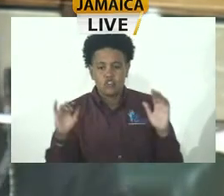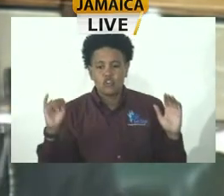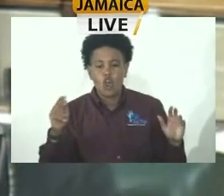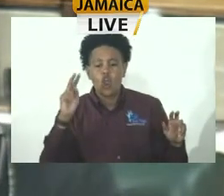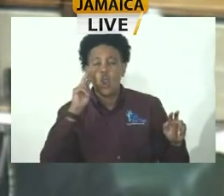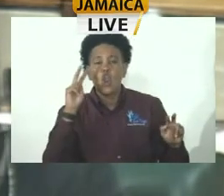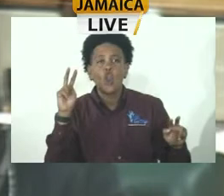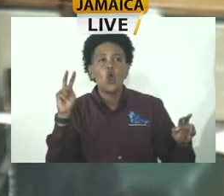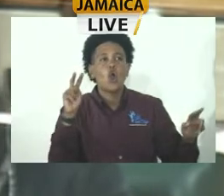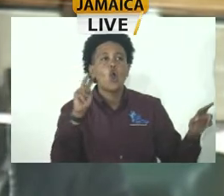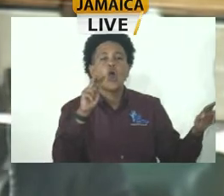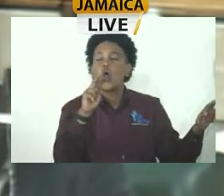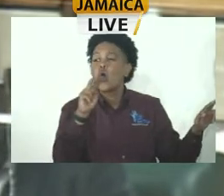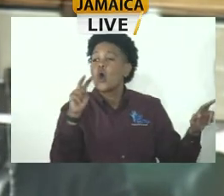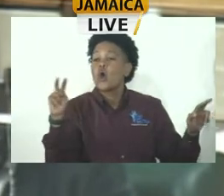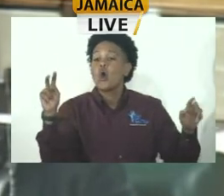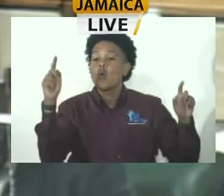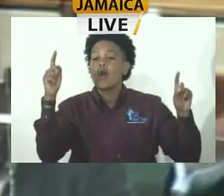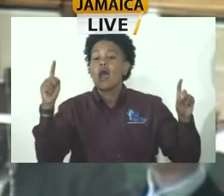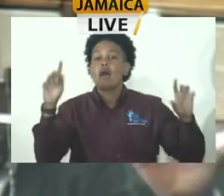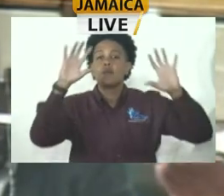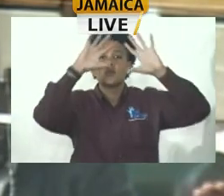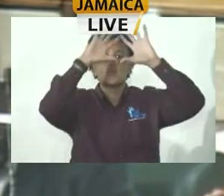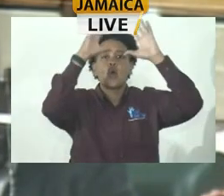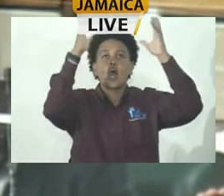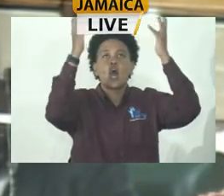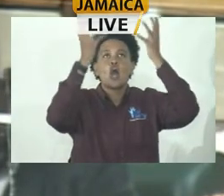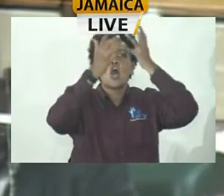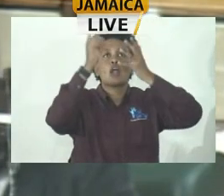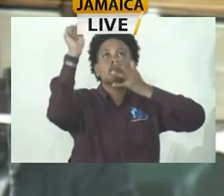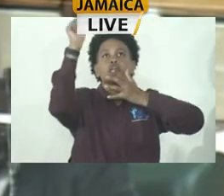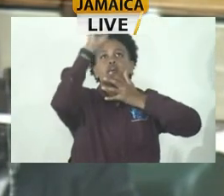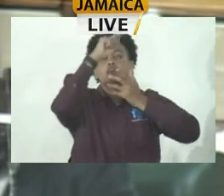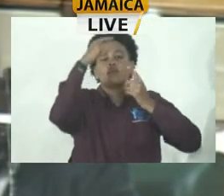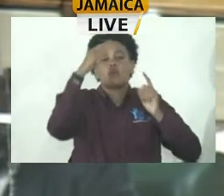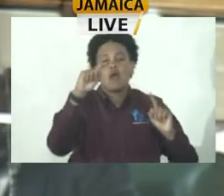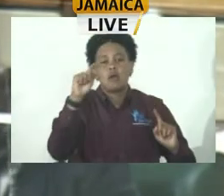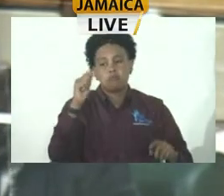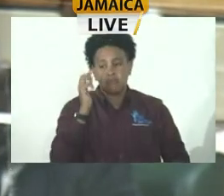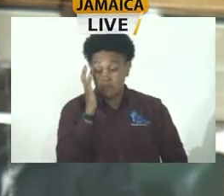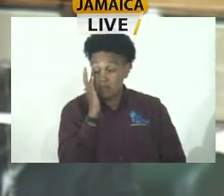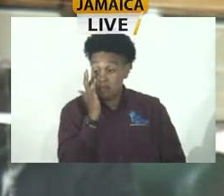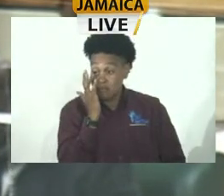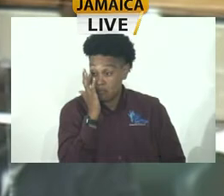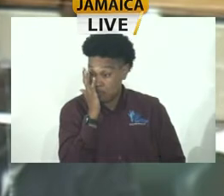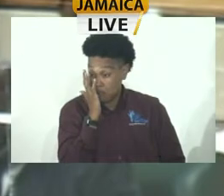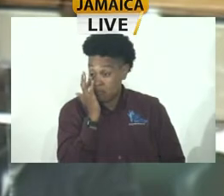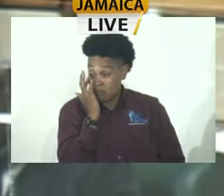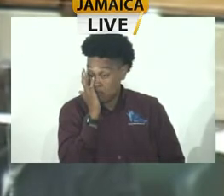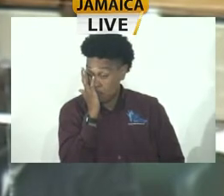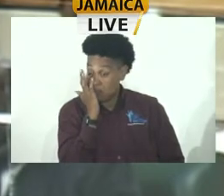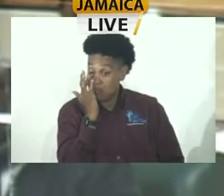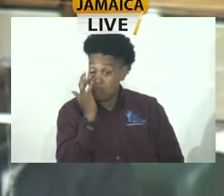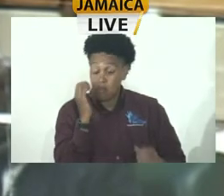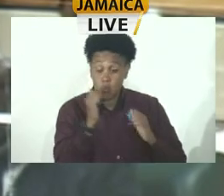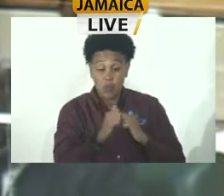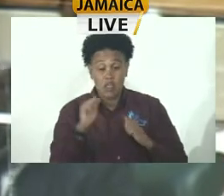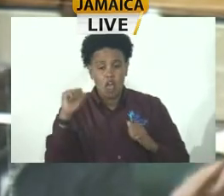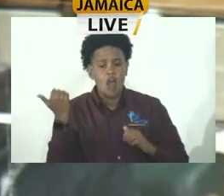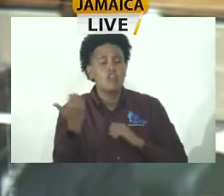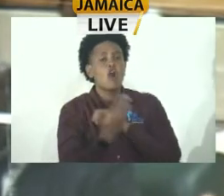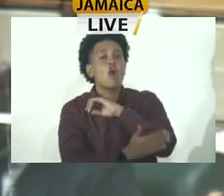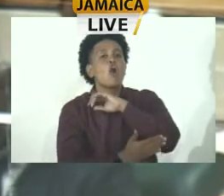look at what is happening globally with other countries and what is